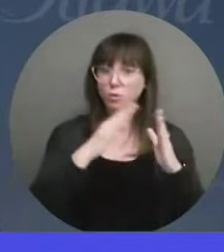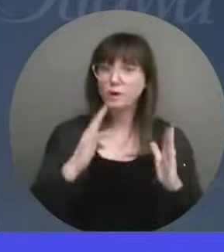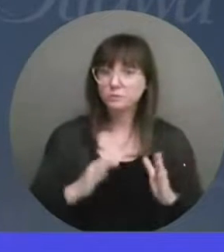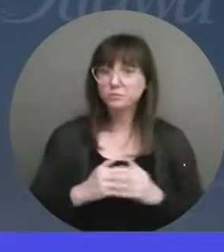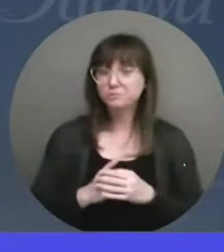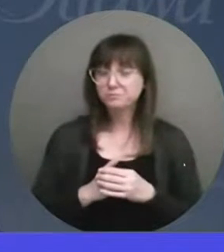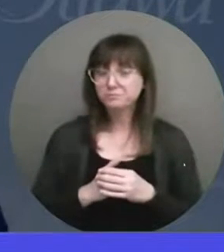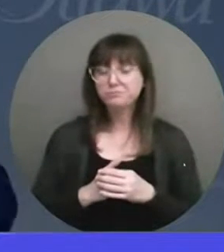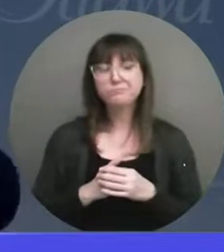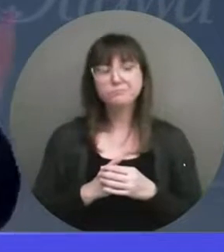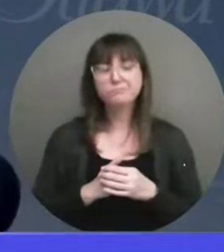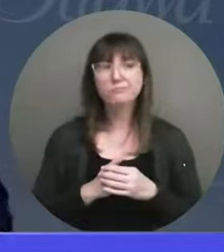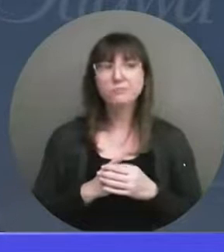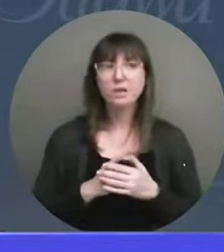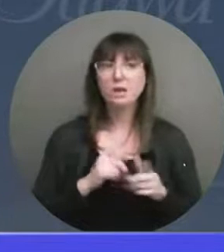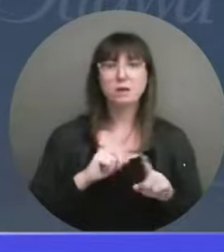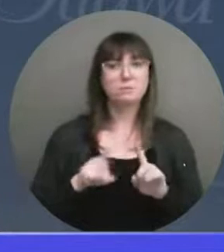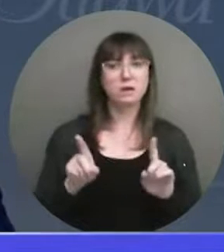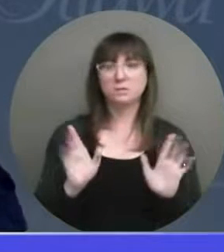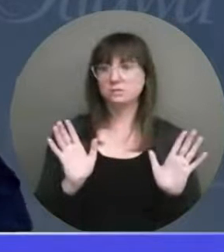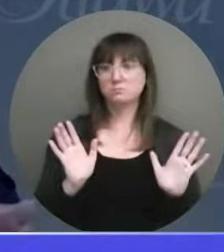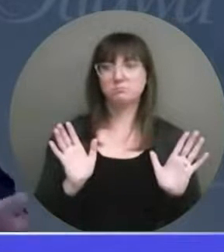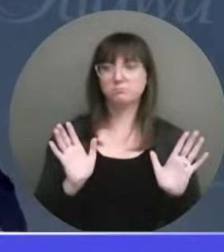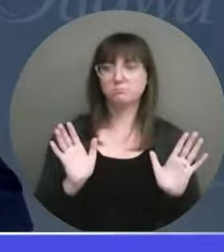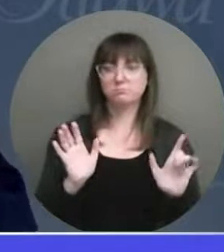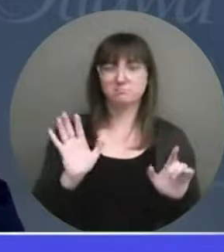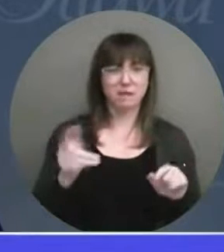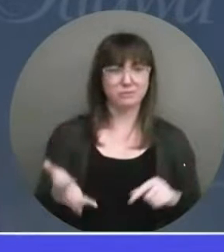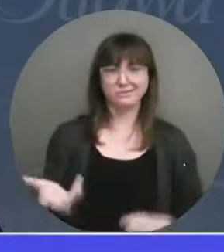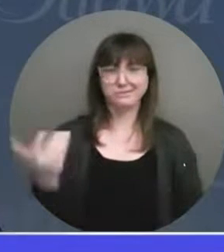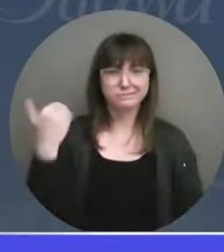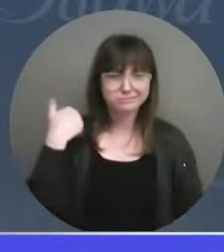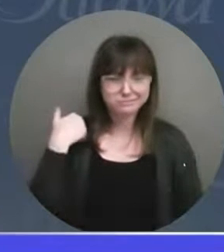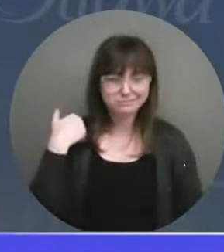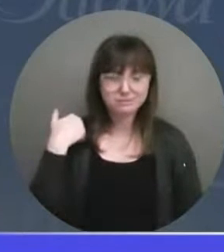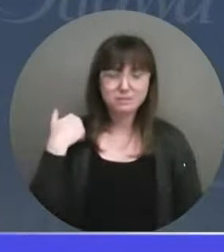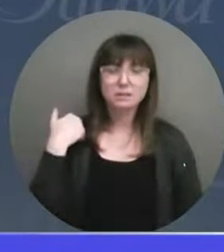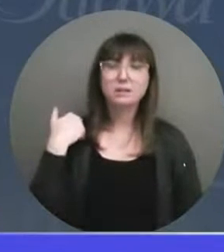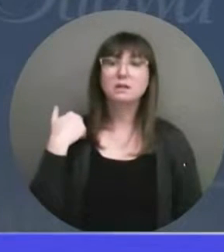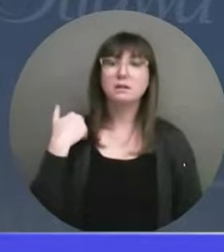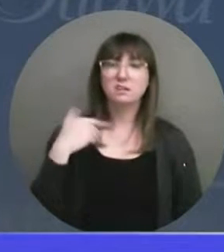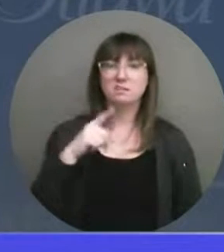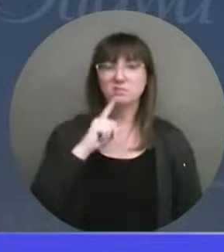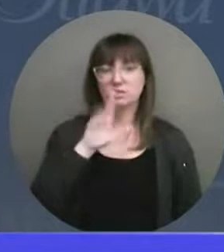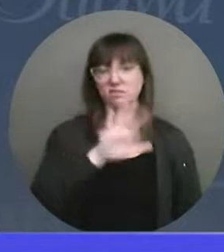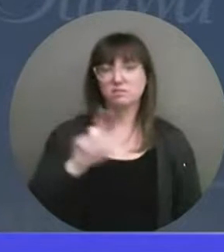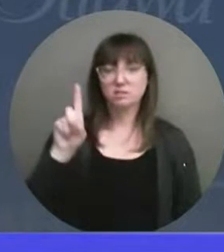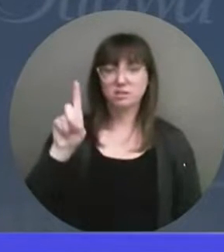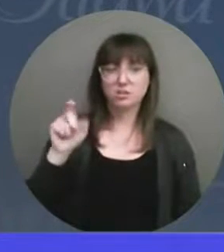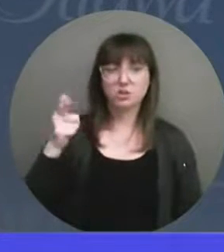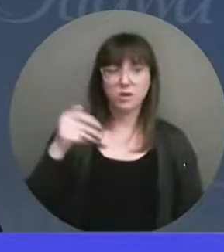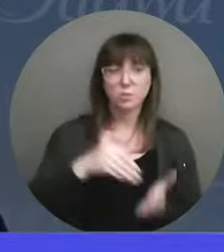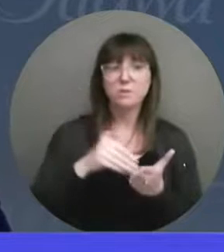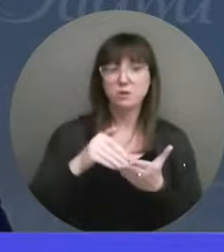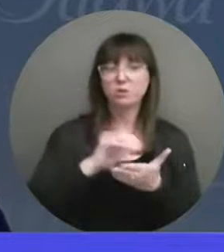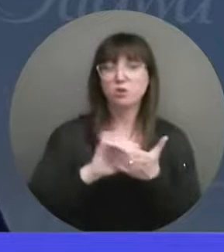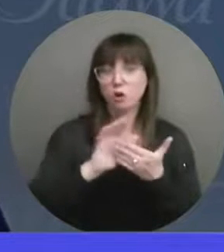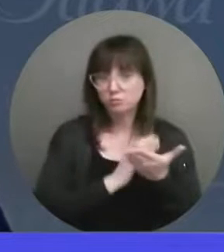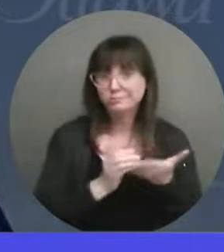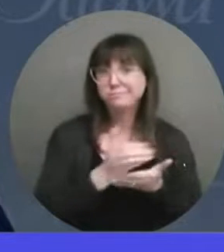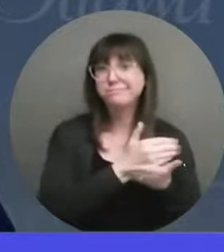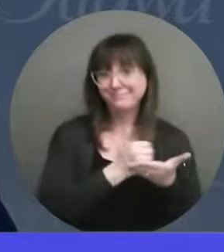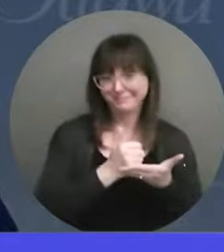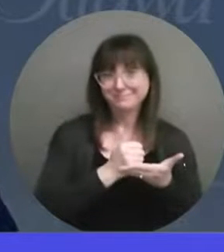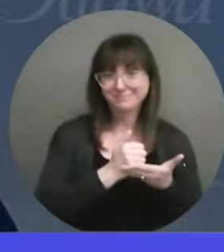But that was some time ago, and we benefit to the tune of about $121 million as a result of those uploads.